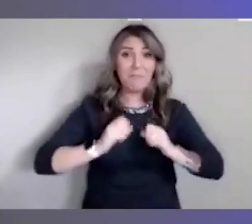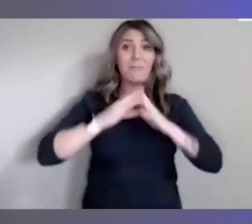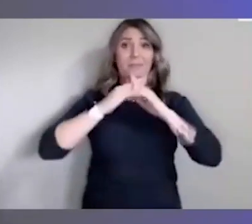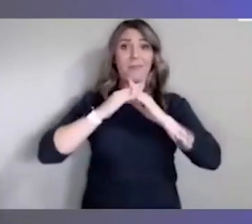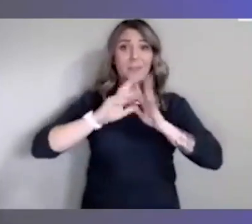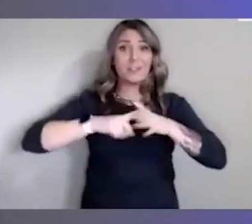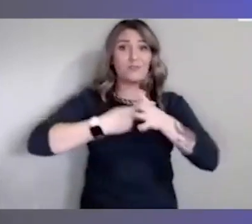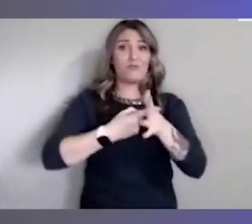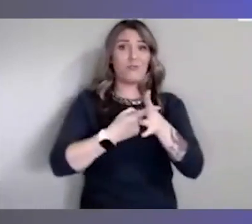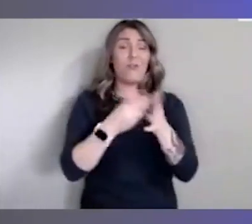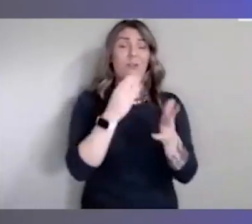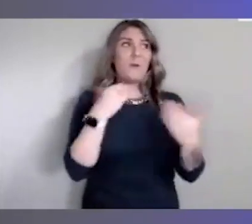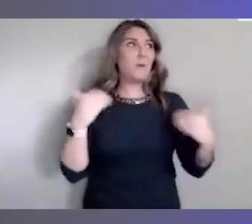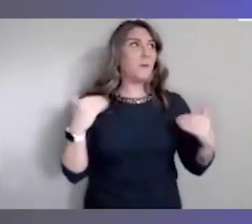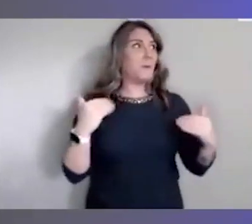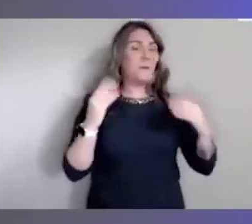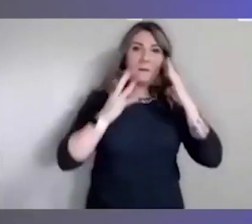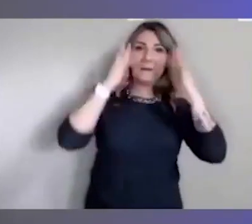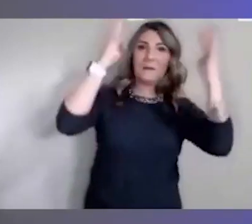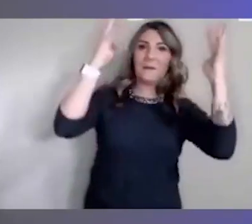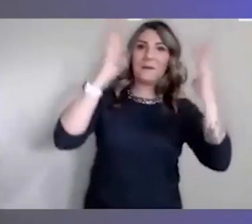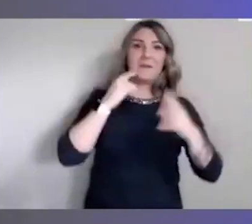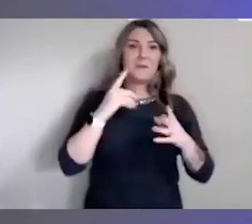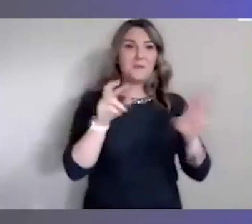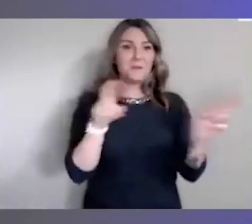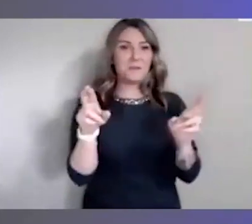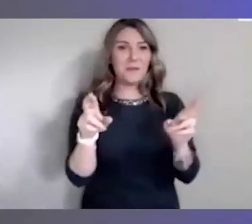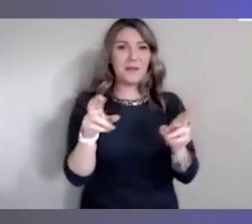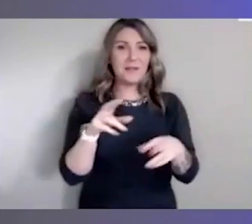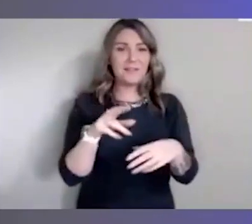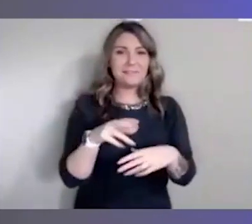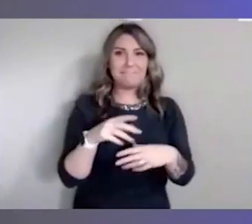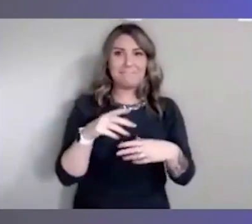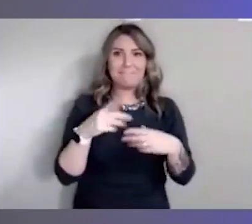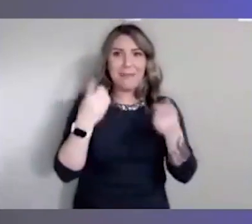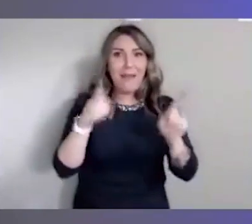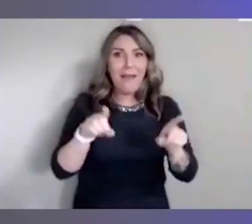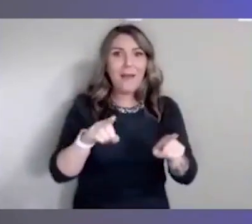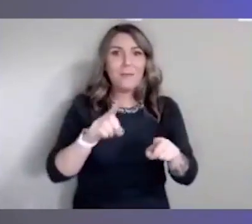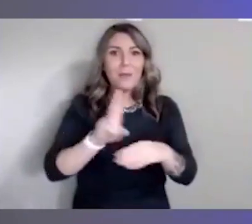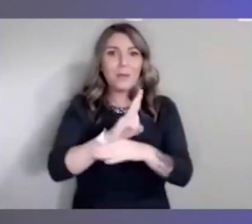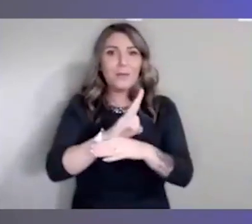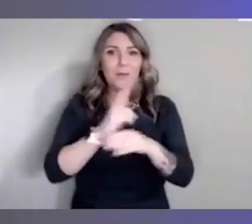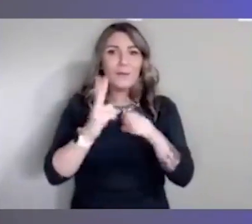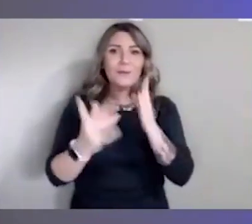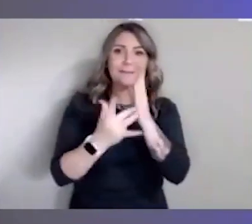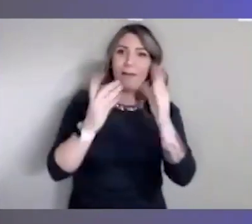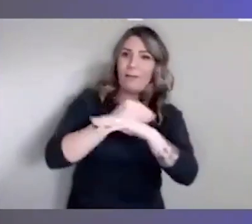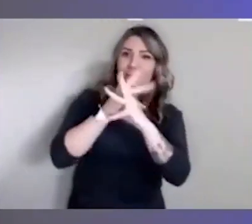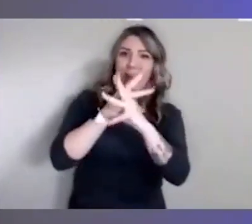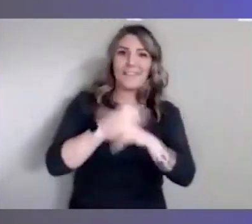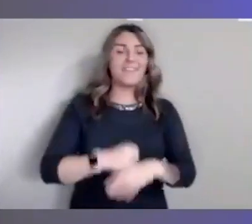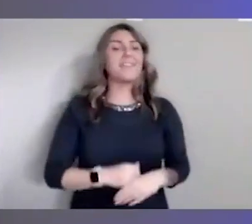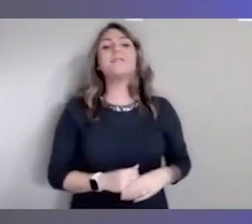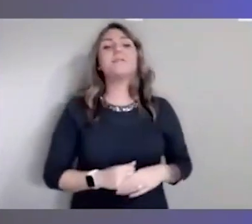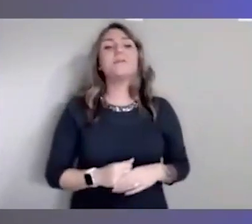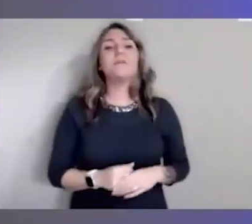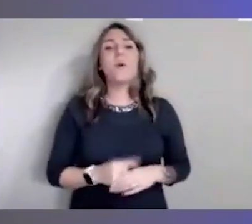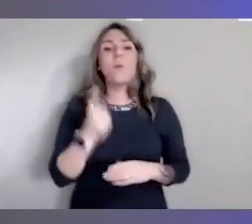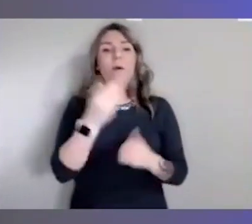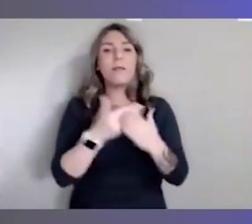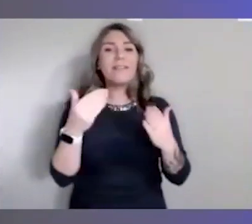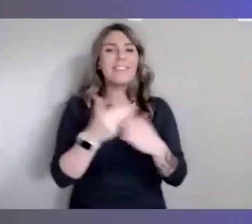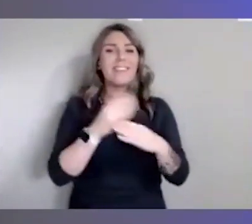invention, or innovation anyway. And so one of the things I've learned is that when we do remote meetings or